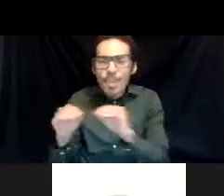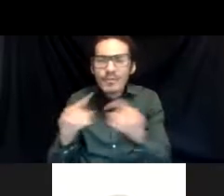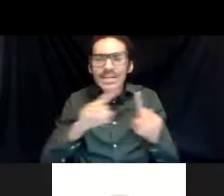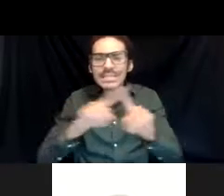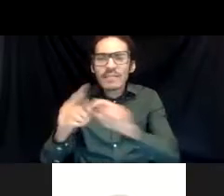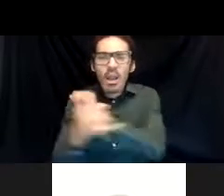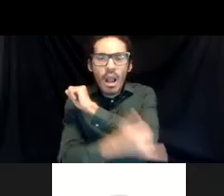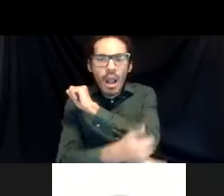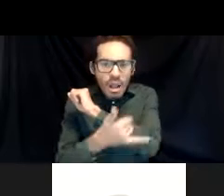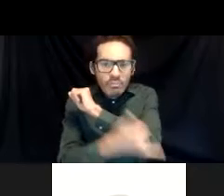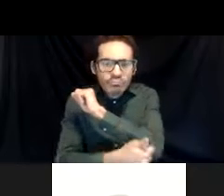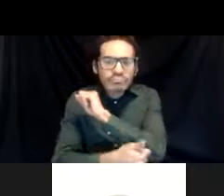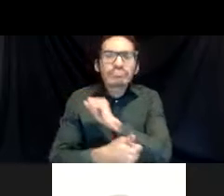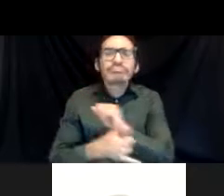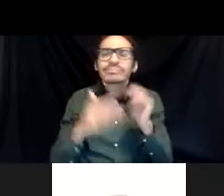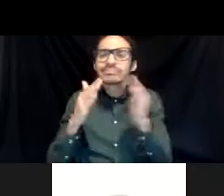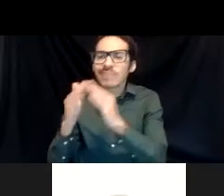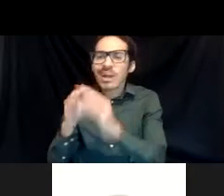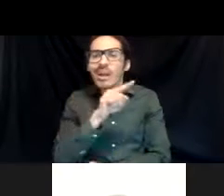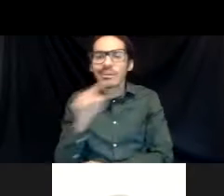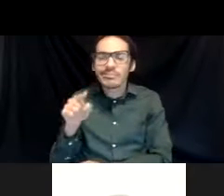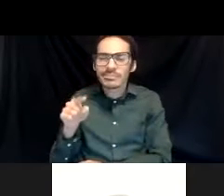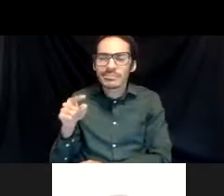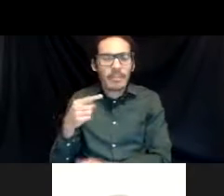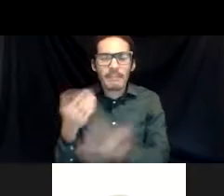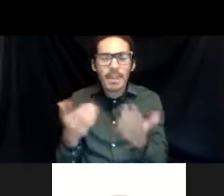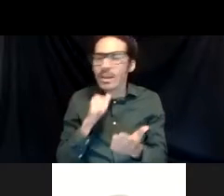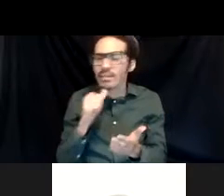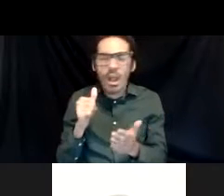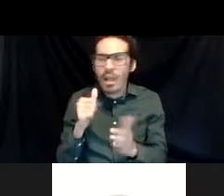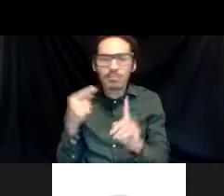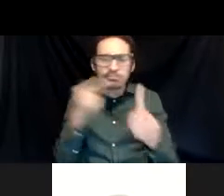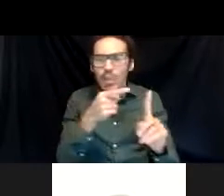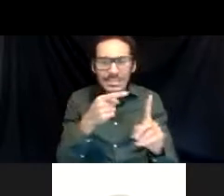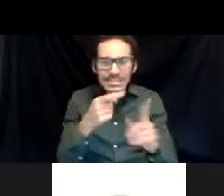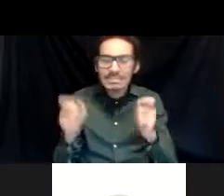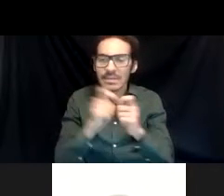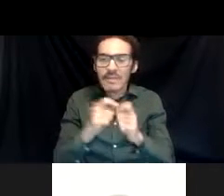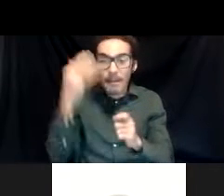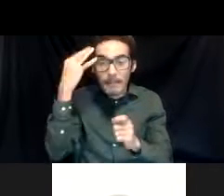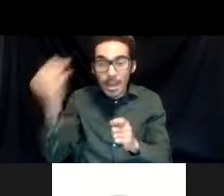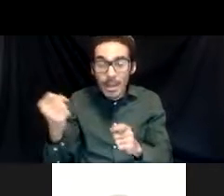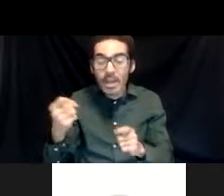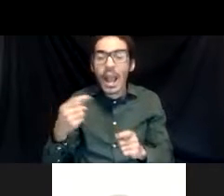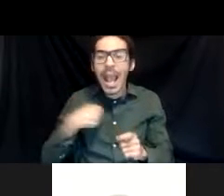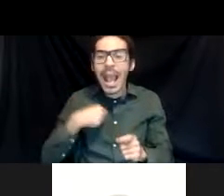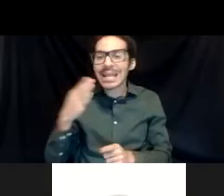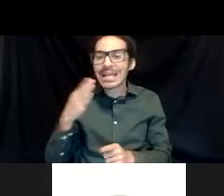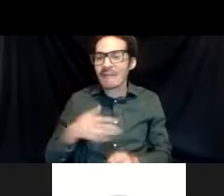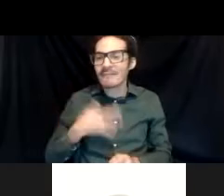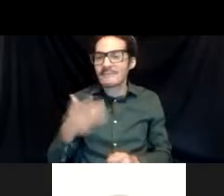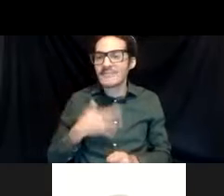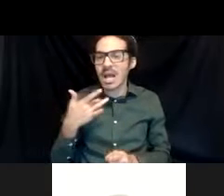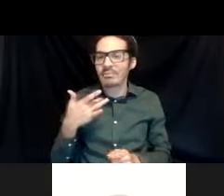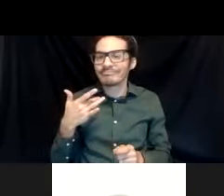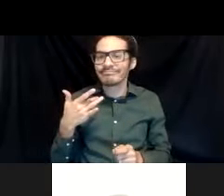town, when I think about it, maybe I wouldn't point out a certain, fond memory, but I would point out that I never felt as a stranger.